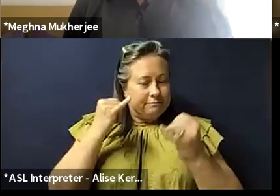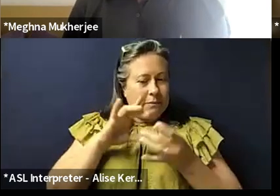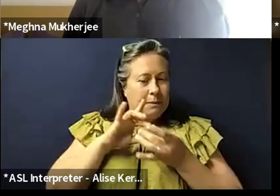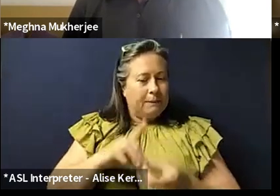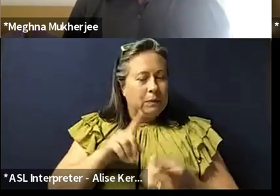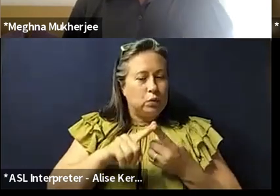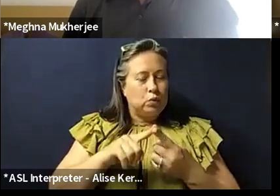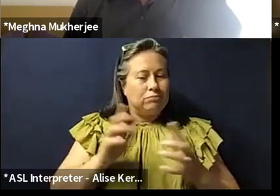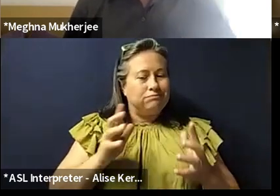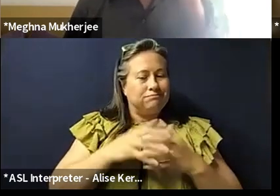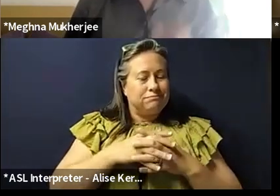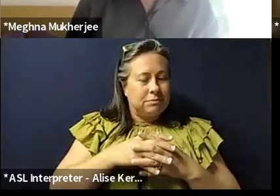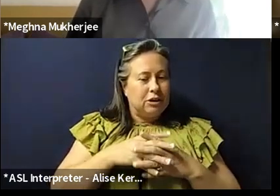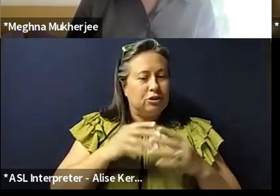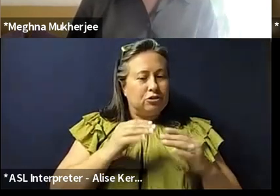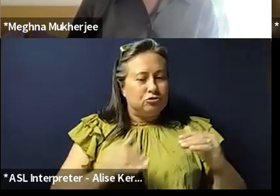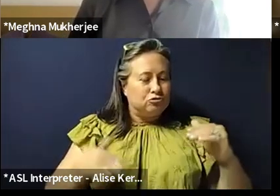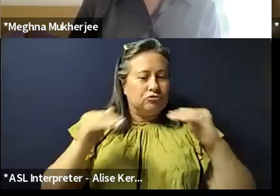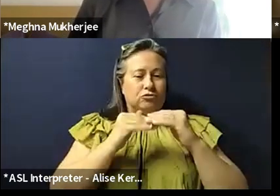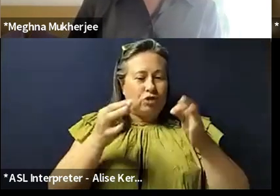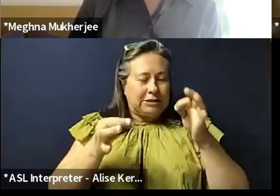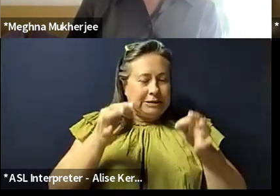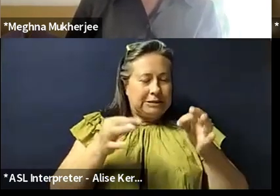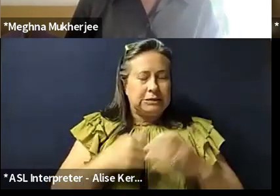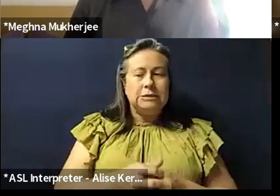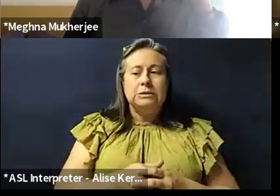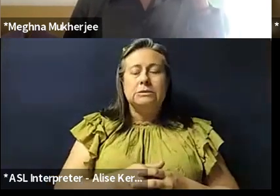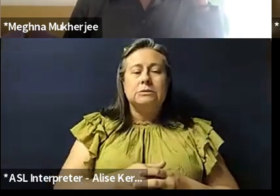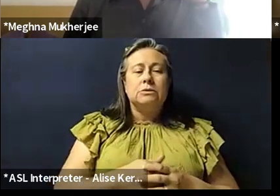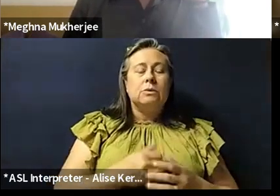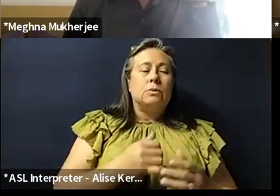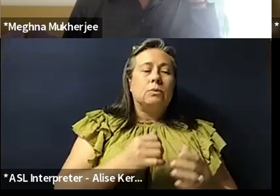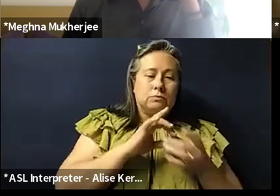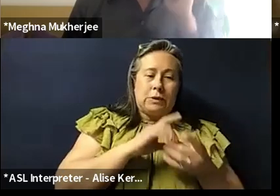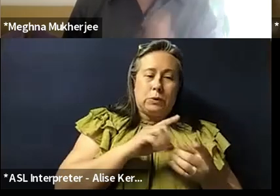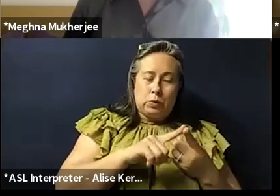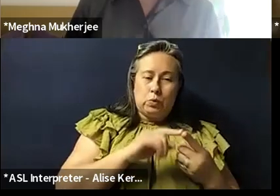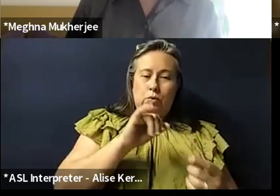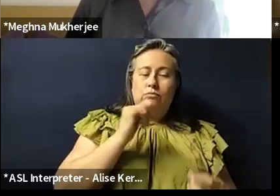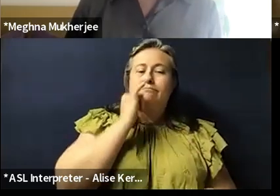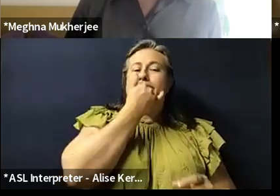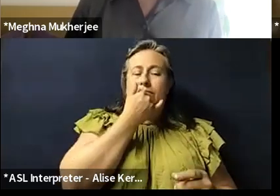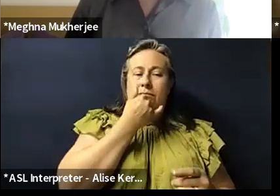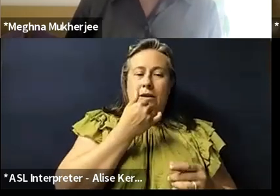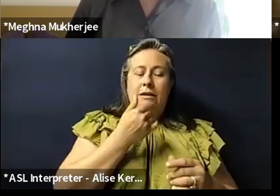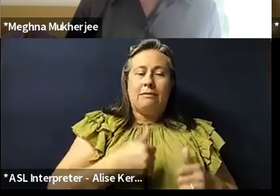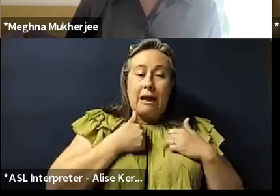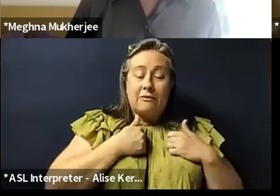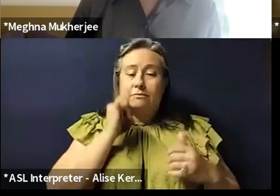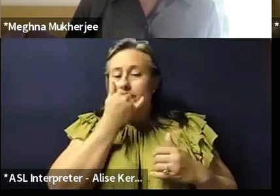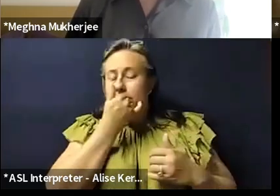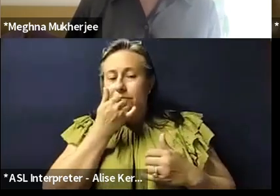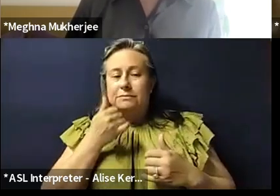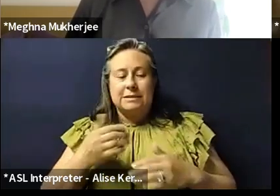justice and wrongful life and wrongful death. What are the, but it seems like, at least in my day job, I'm a